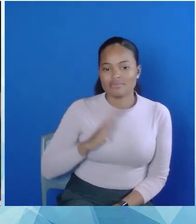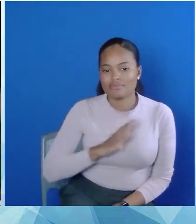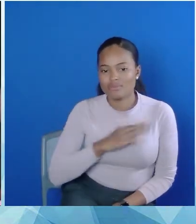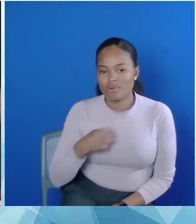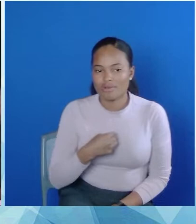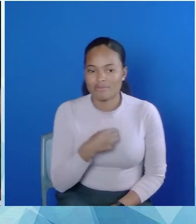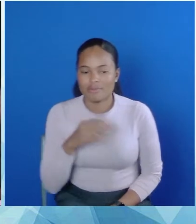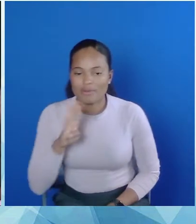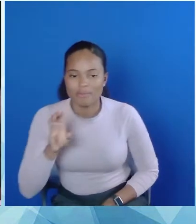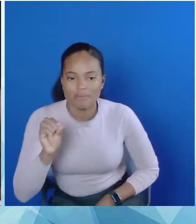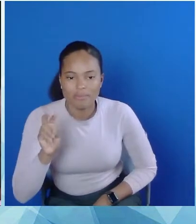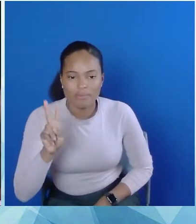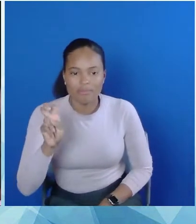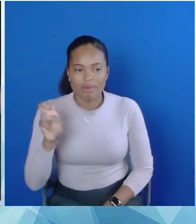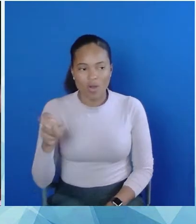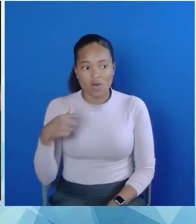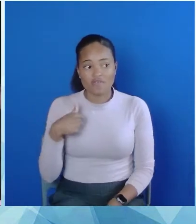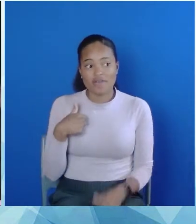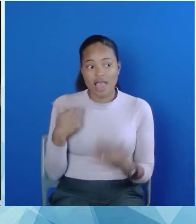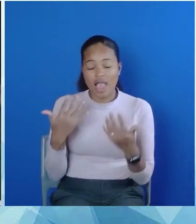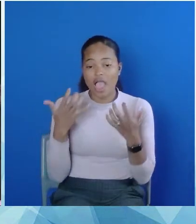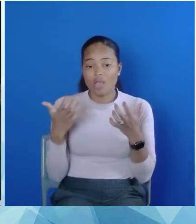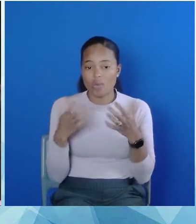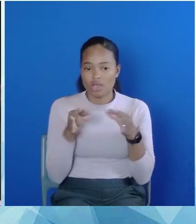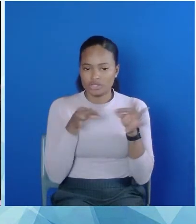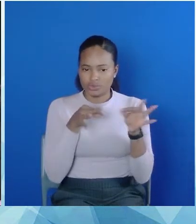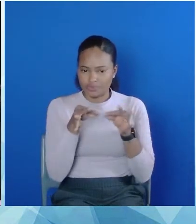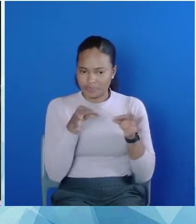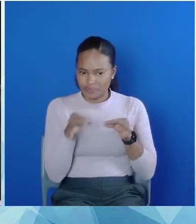Sue Kay. I would like to go through each of them.